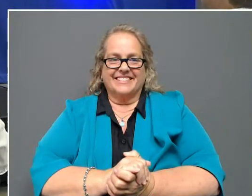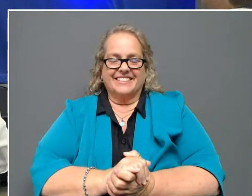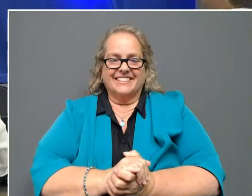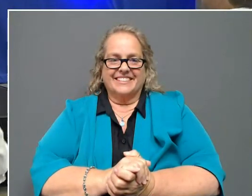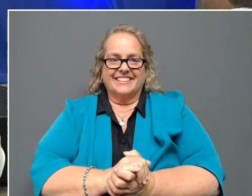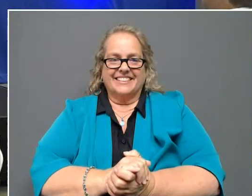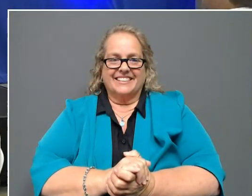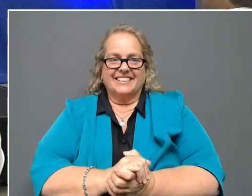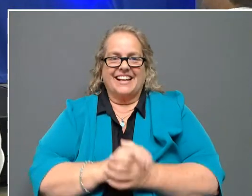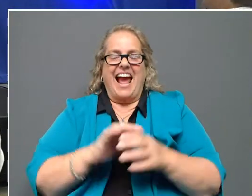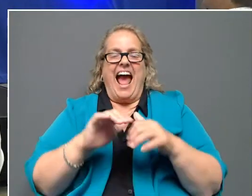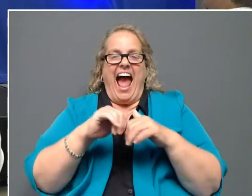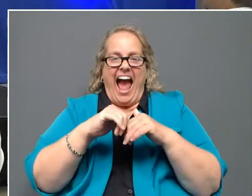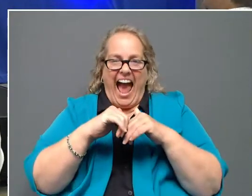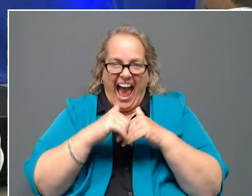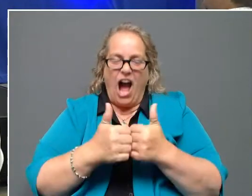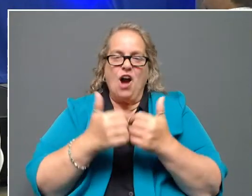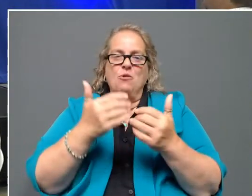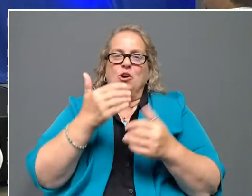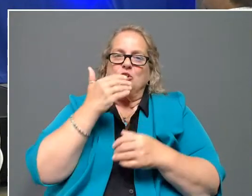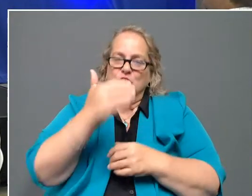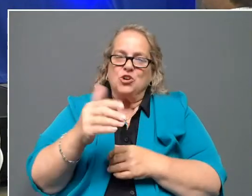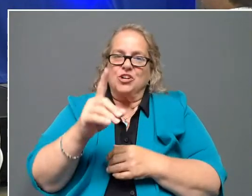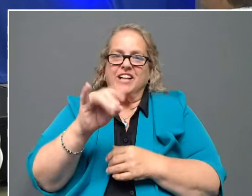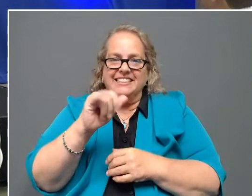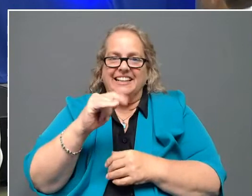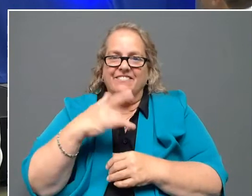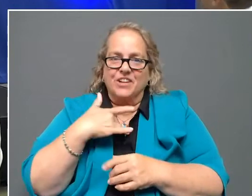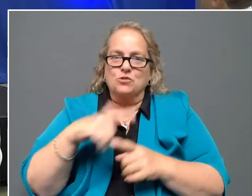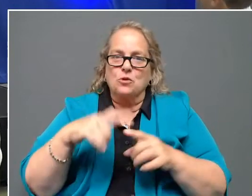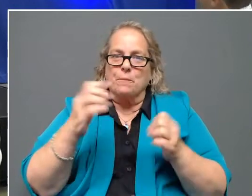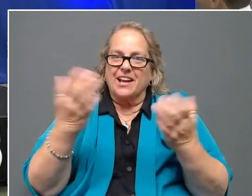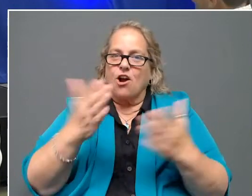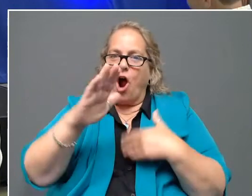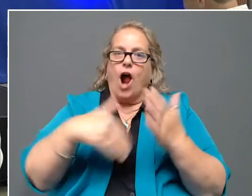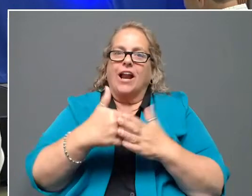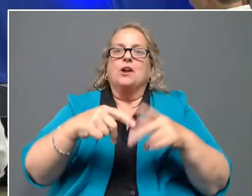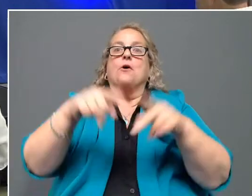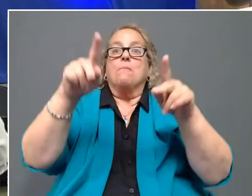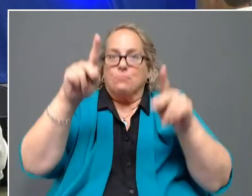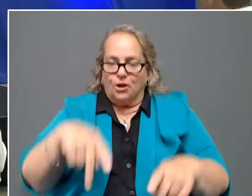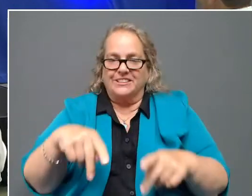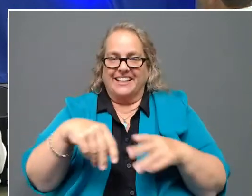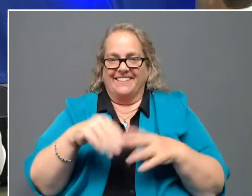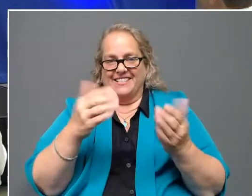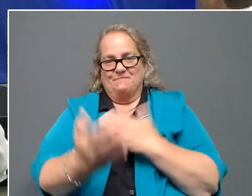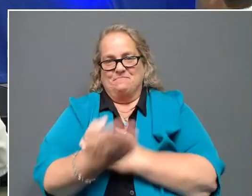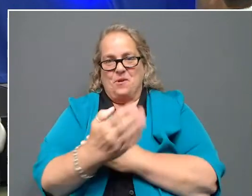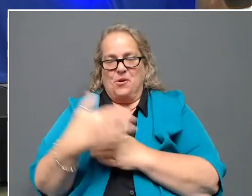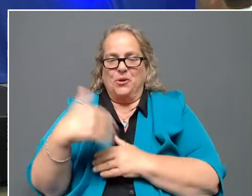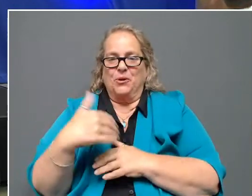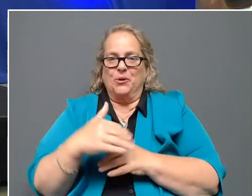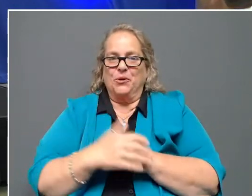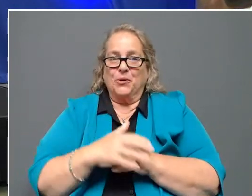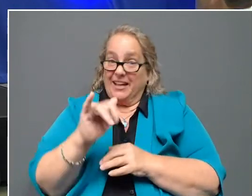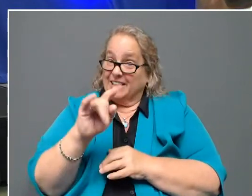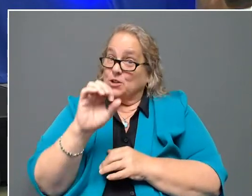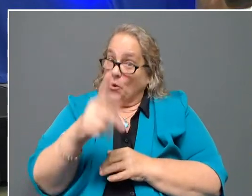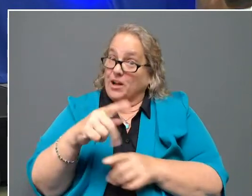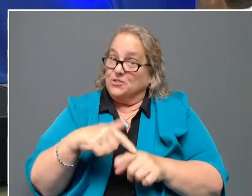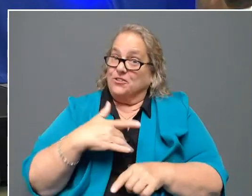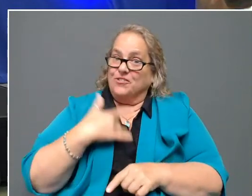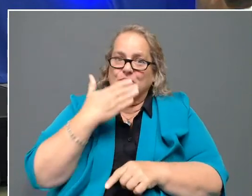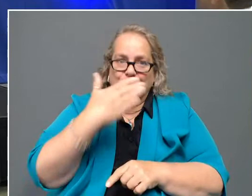How good does it feel to be here all in person this morning? It's okay to feel good about it.